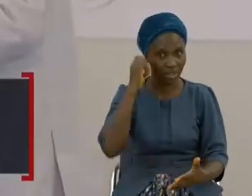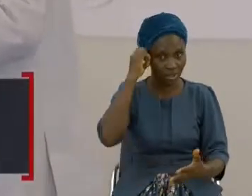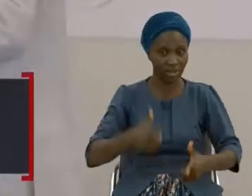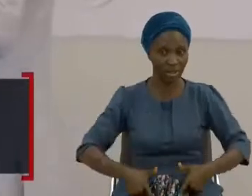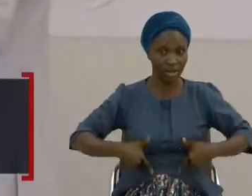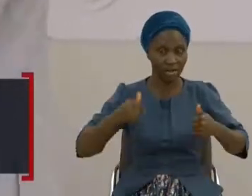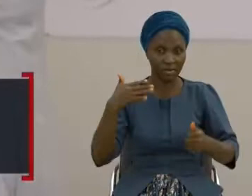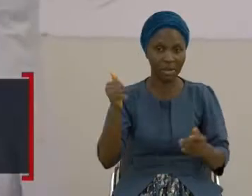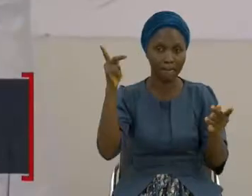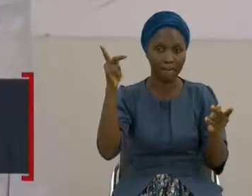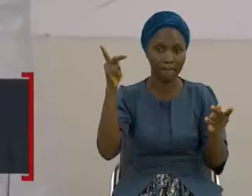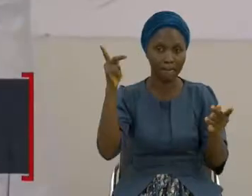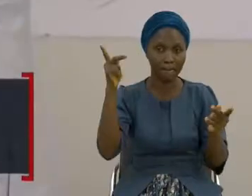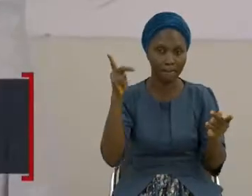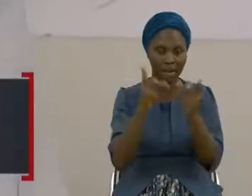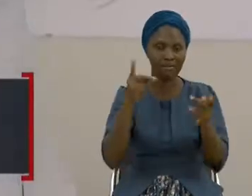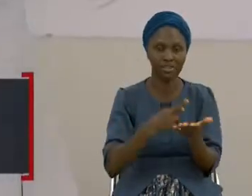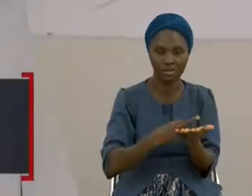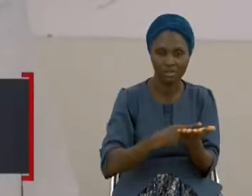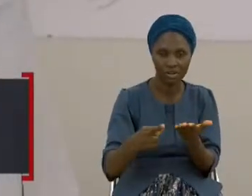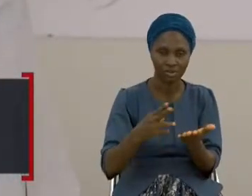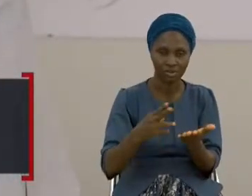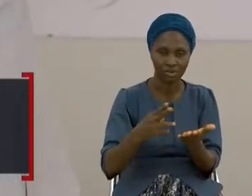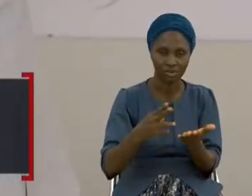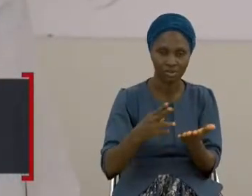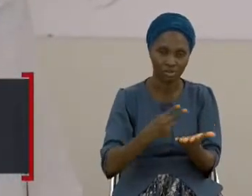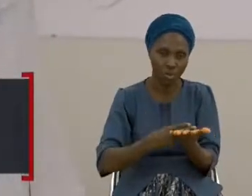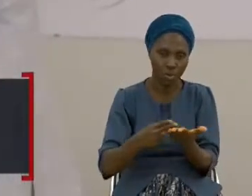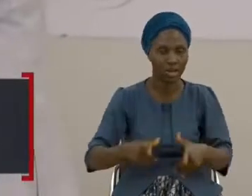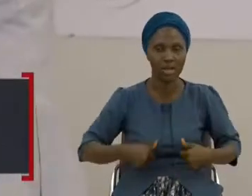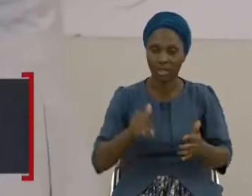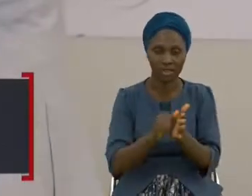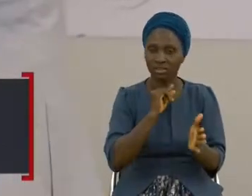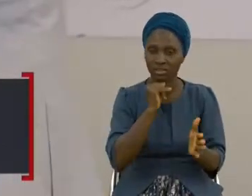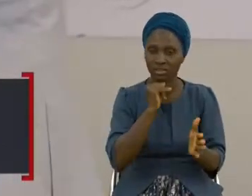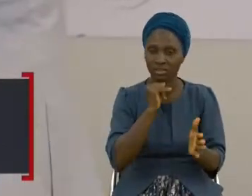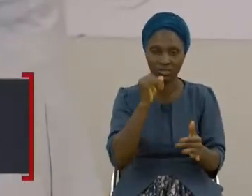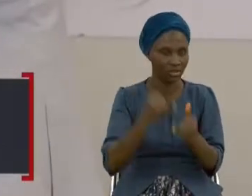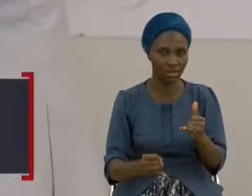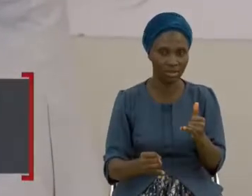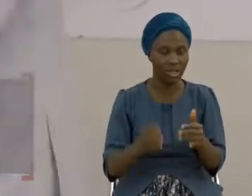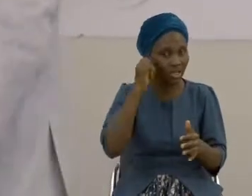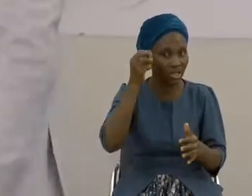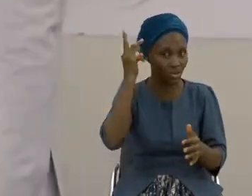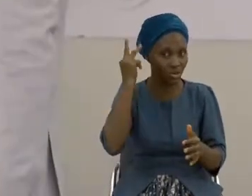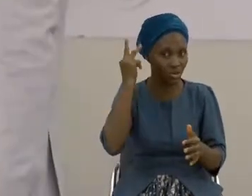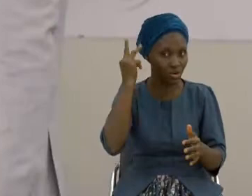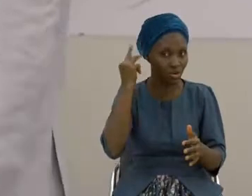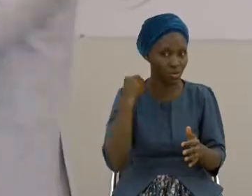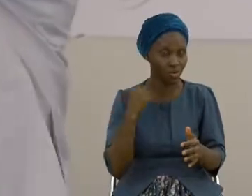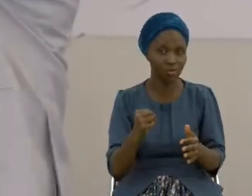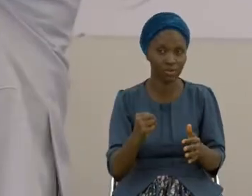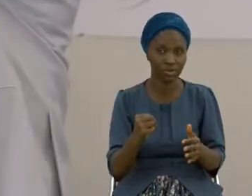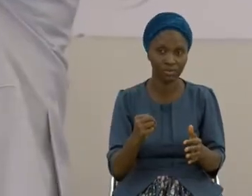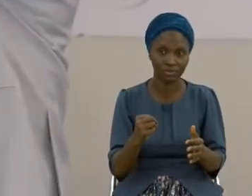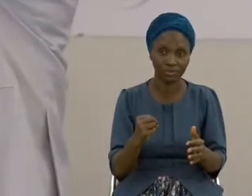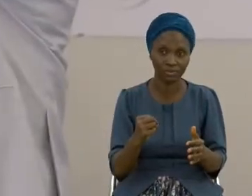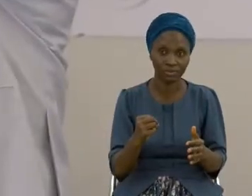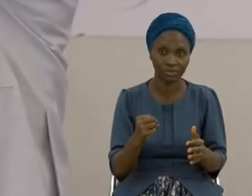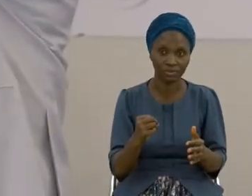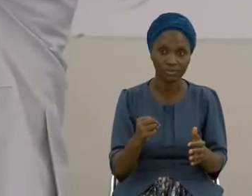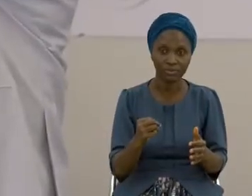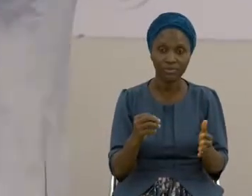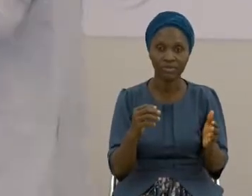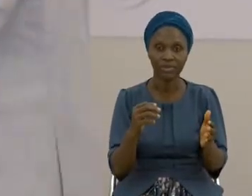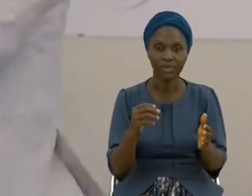the edge it was witch at gethsemane that's not the edge it died on the cross